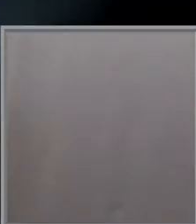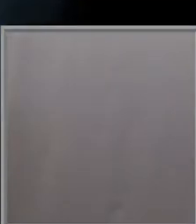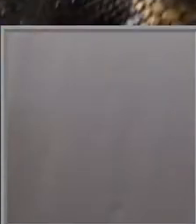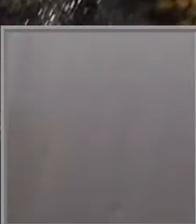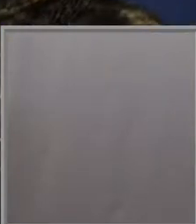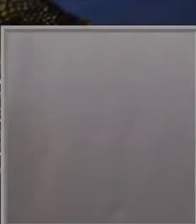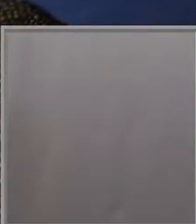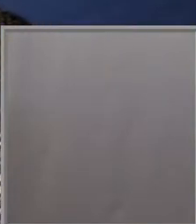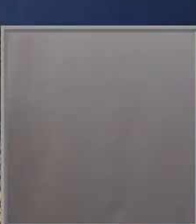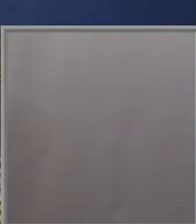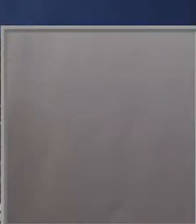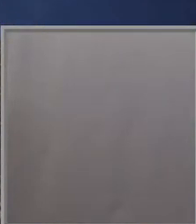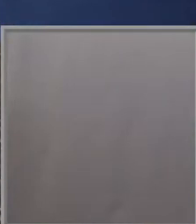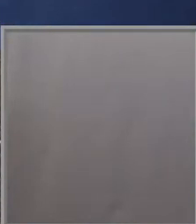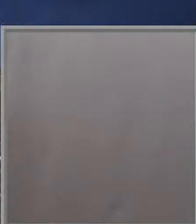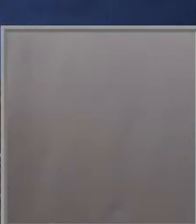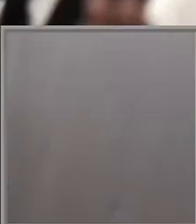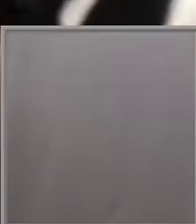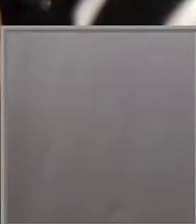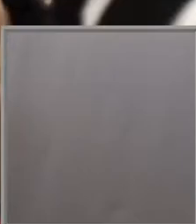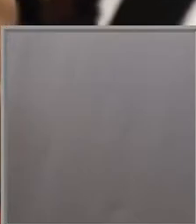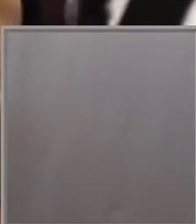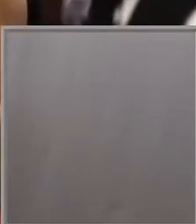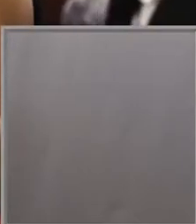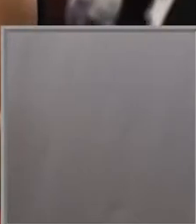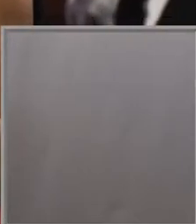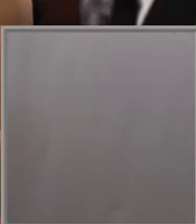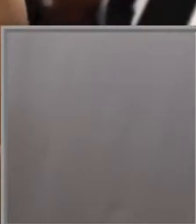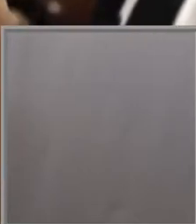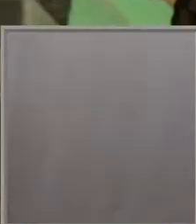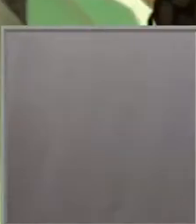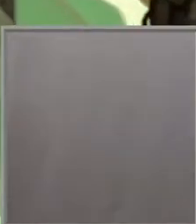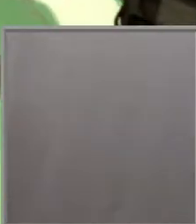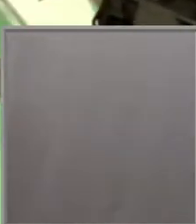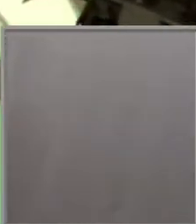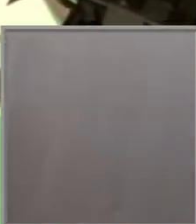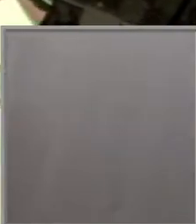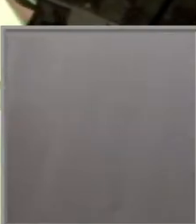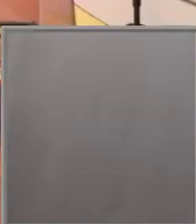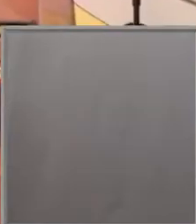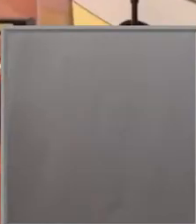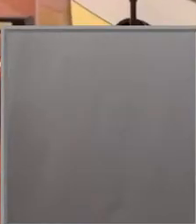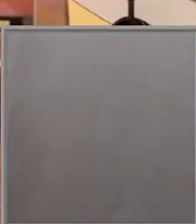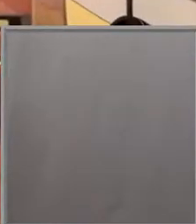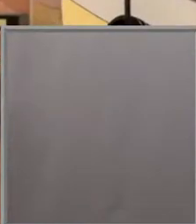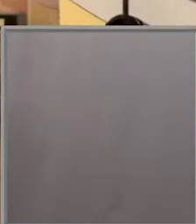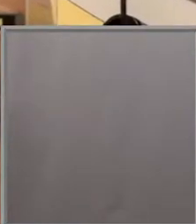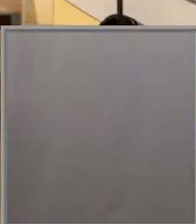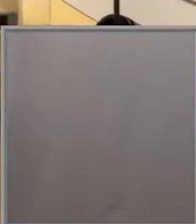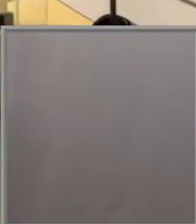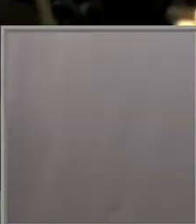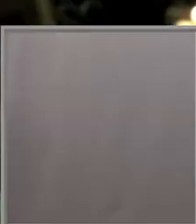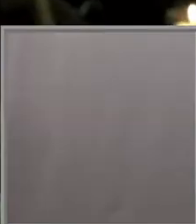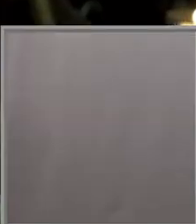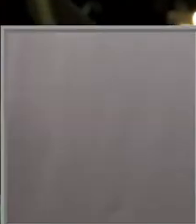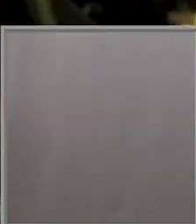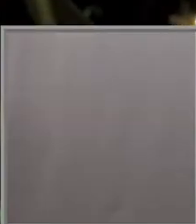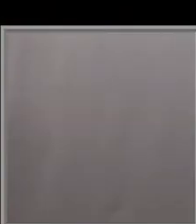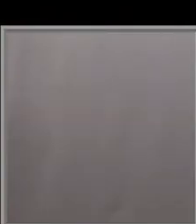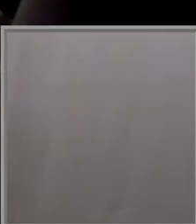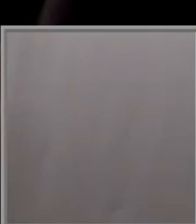categories. These are the people that have won. The achievement done by one woman is